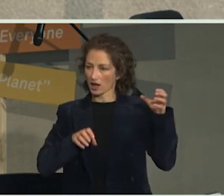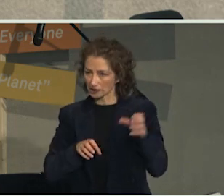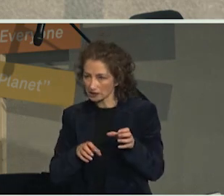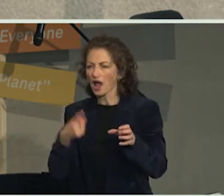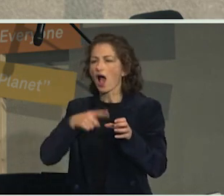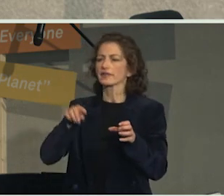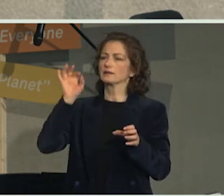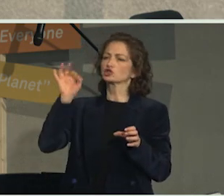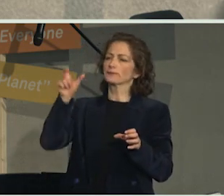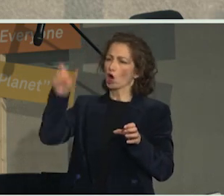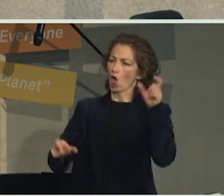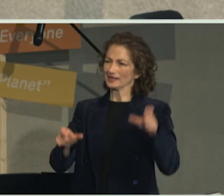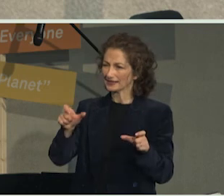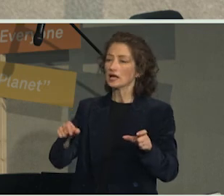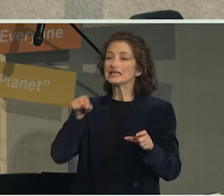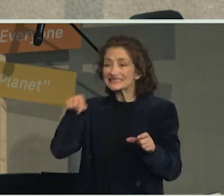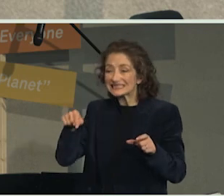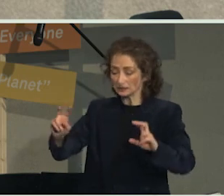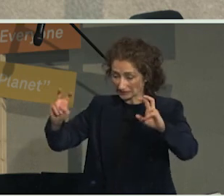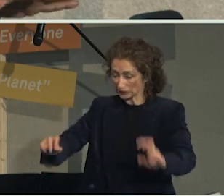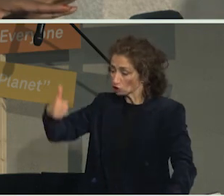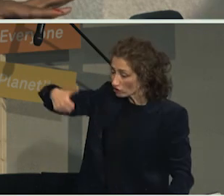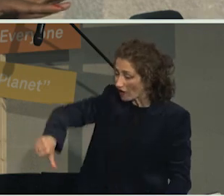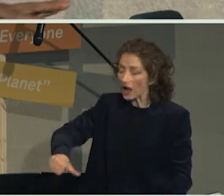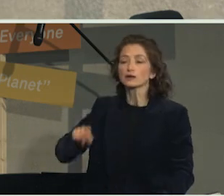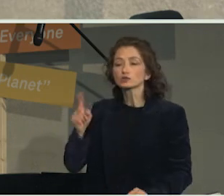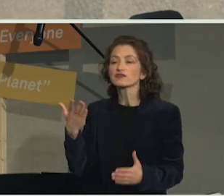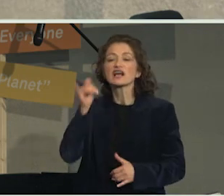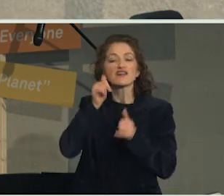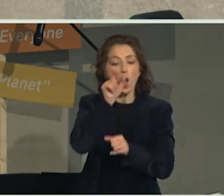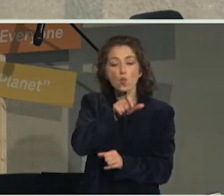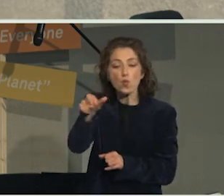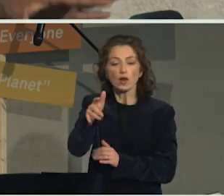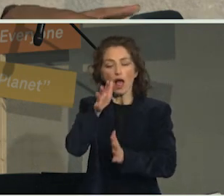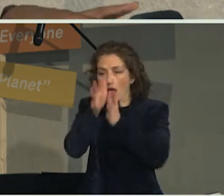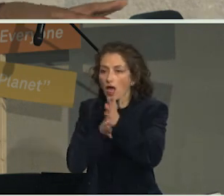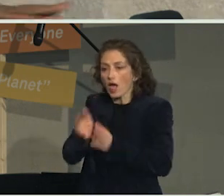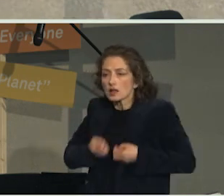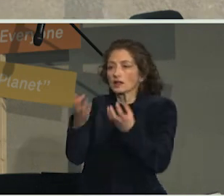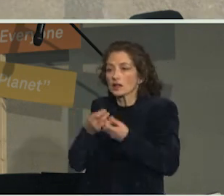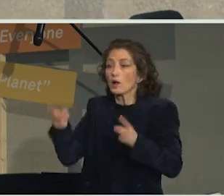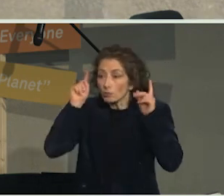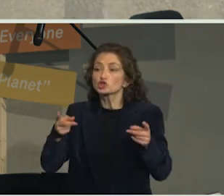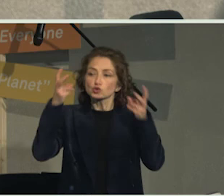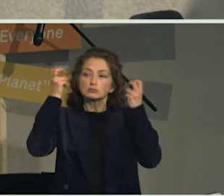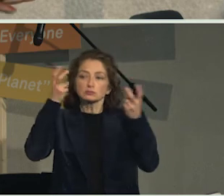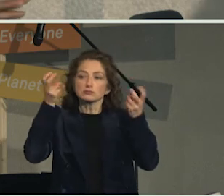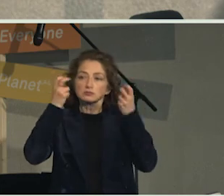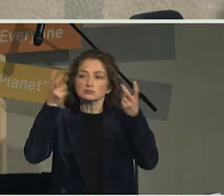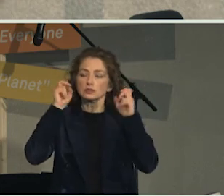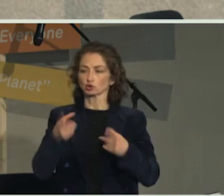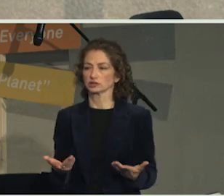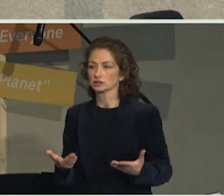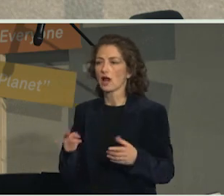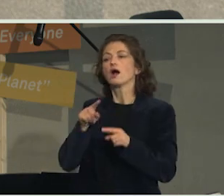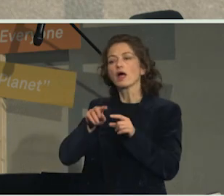to them about the shape of their lives. And when we say women and girls of color, we mean across the board. We mean anyone and everyone